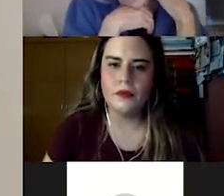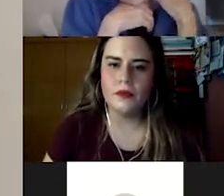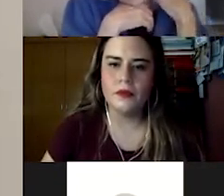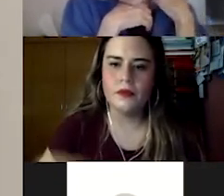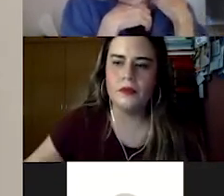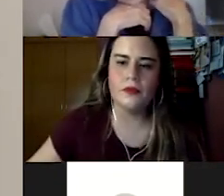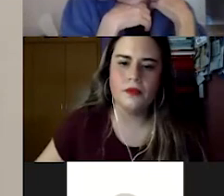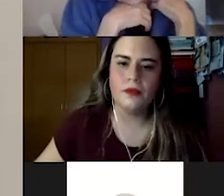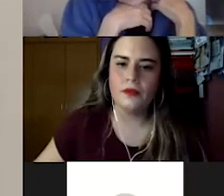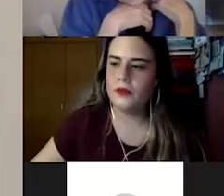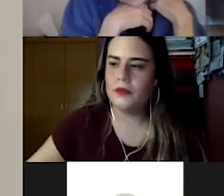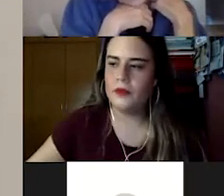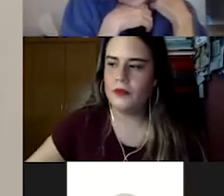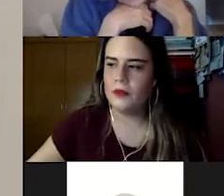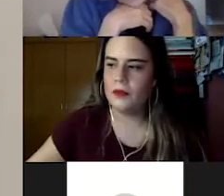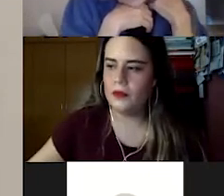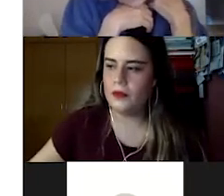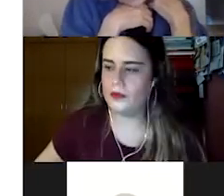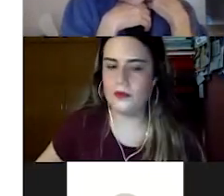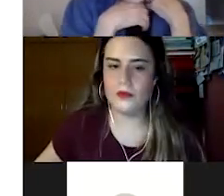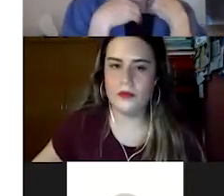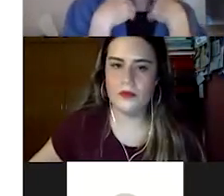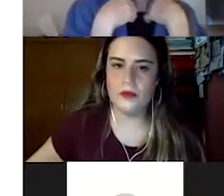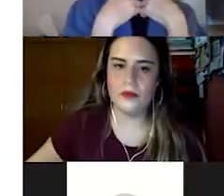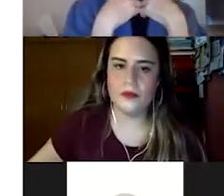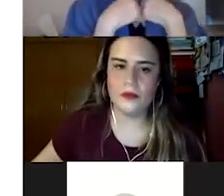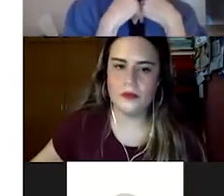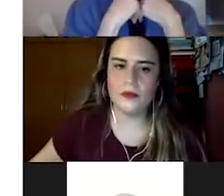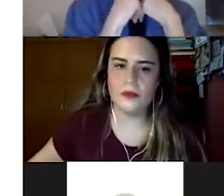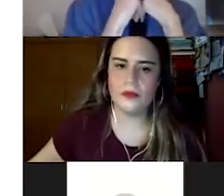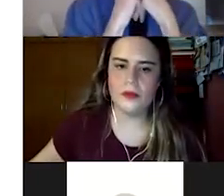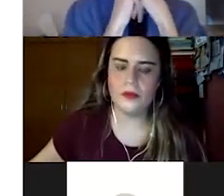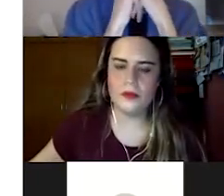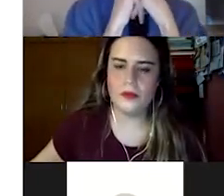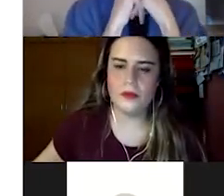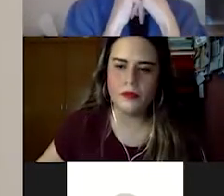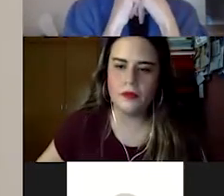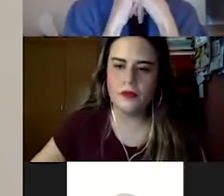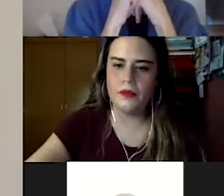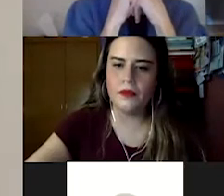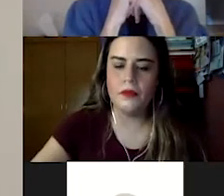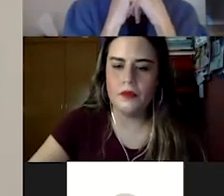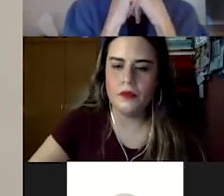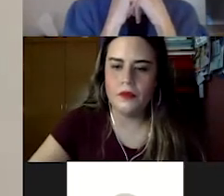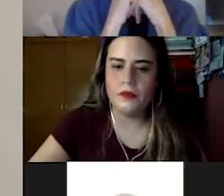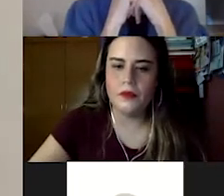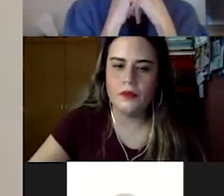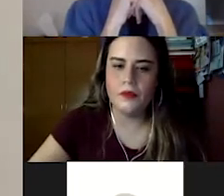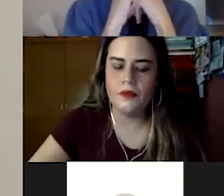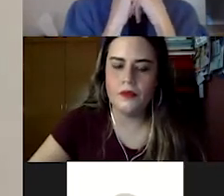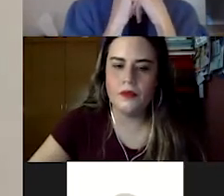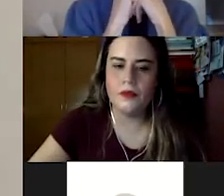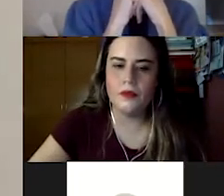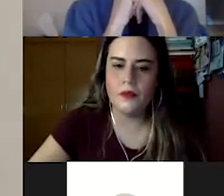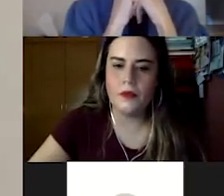hard work to make partnerships work. Learning partnering competencies is a key challenge